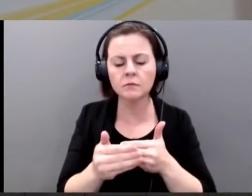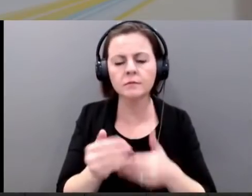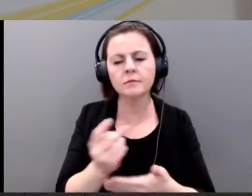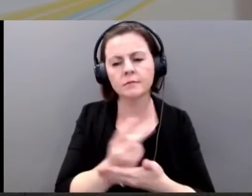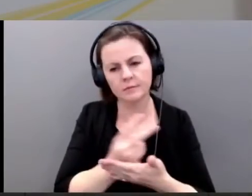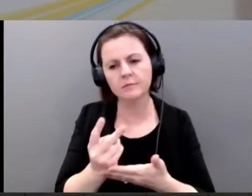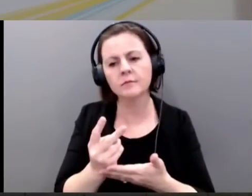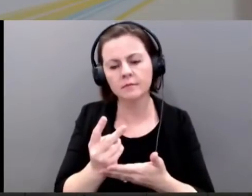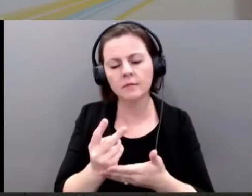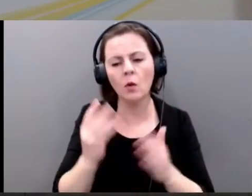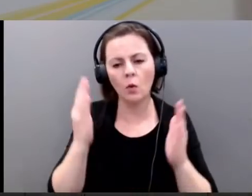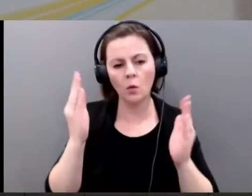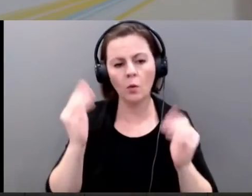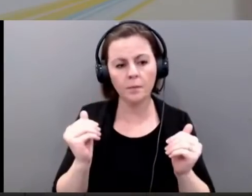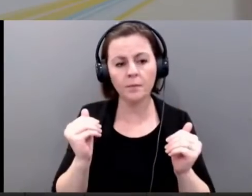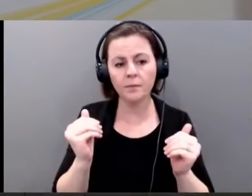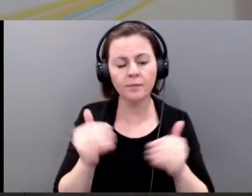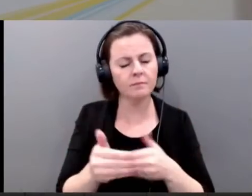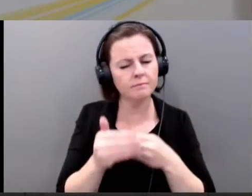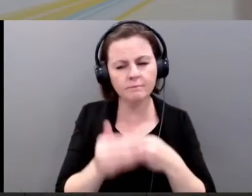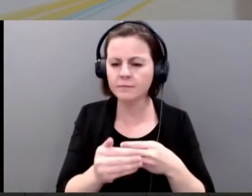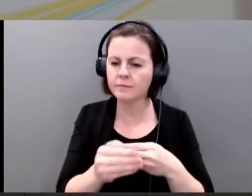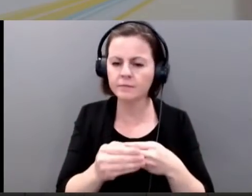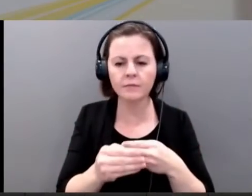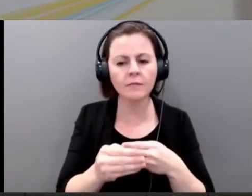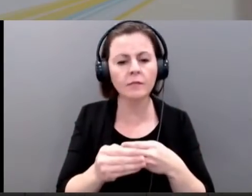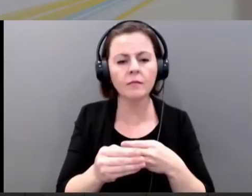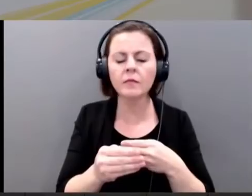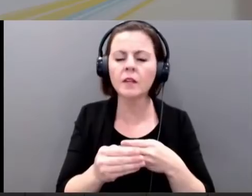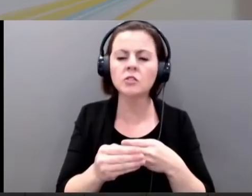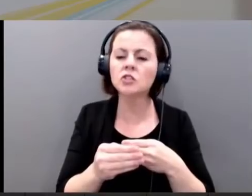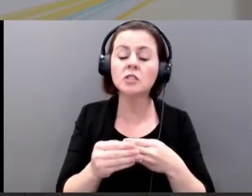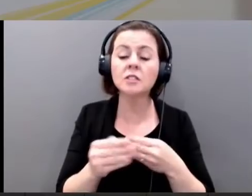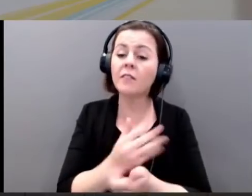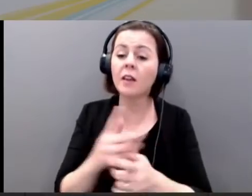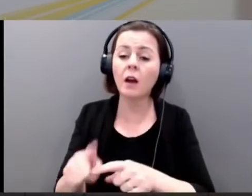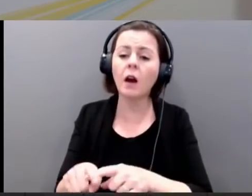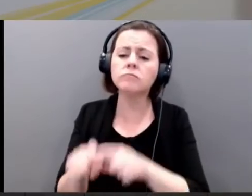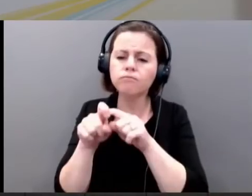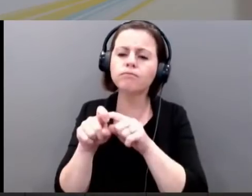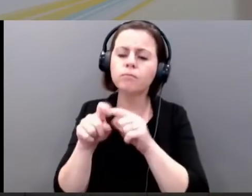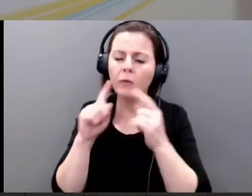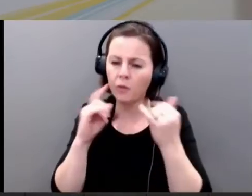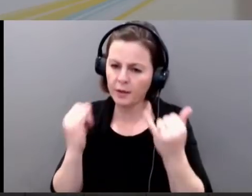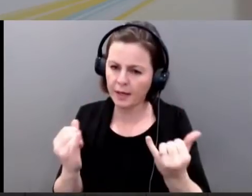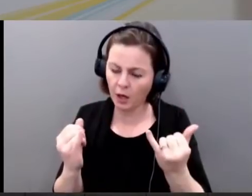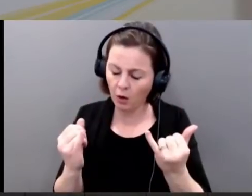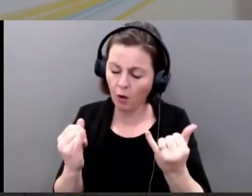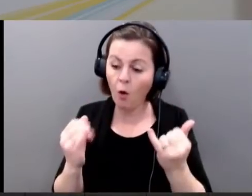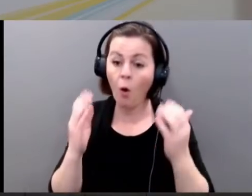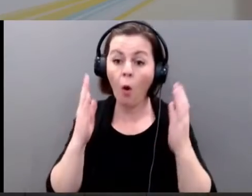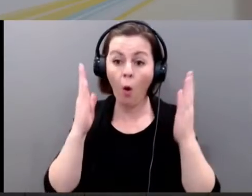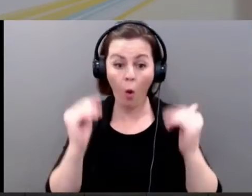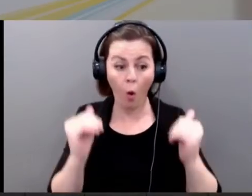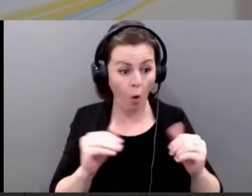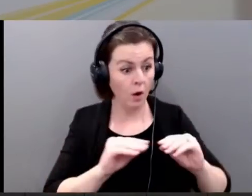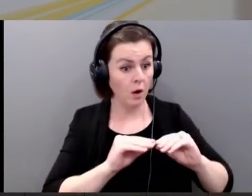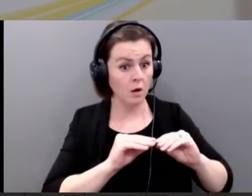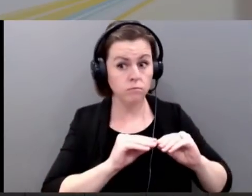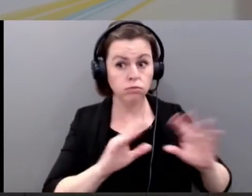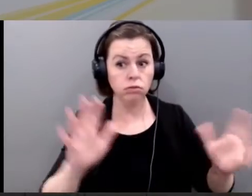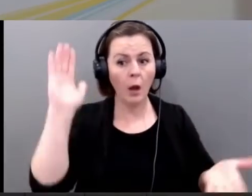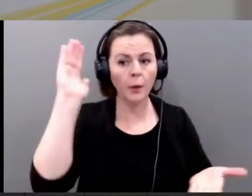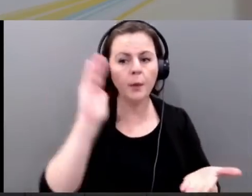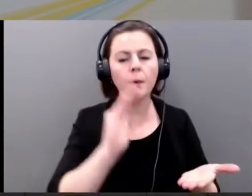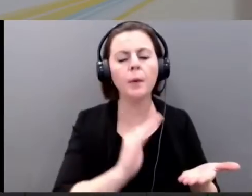and we will, for a short period of time, and it will be a pause, and that we will see a positive impact within 2